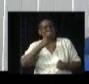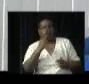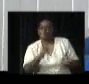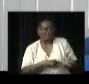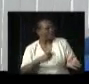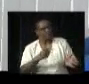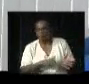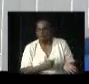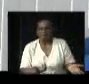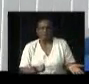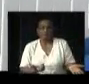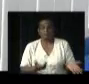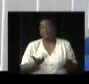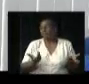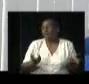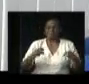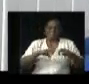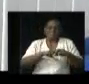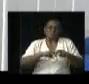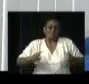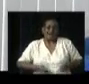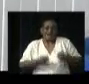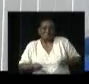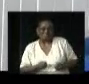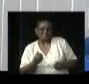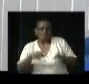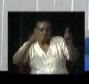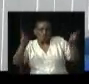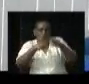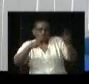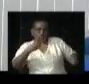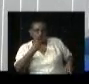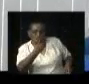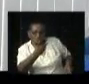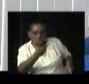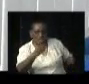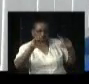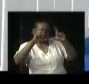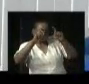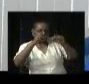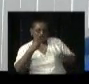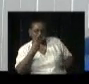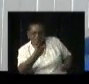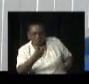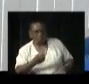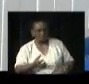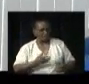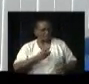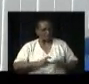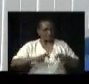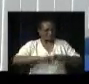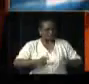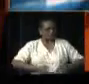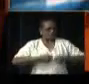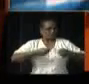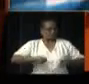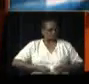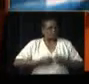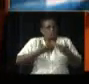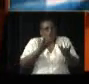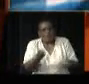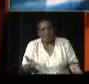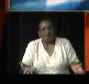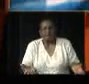through music and video images in which many sexuality is being promoted. Leckie's